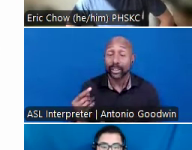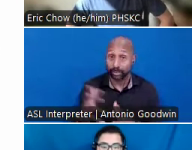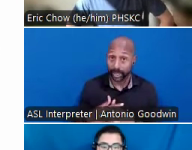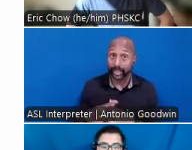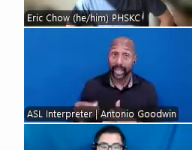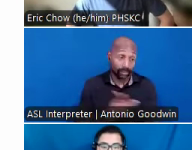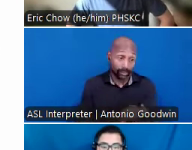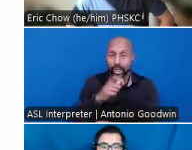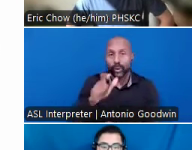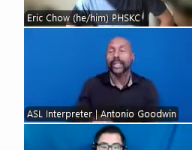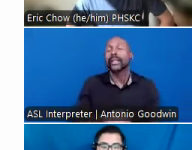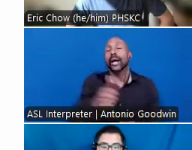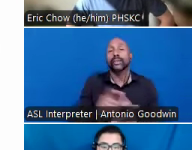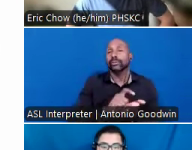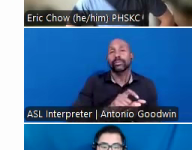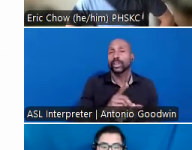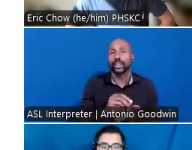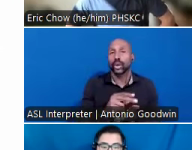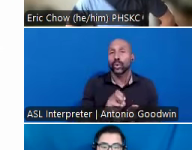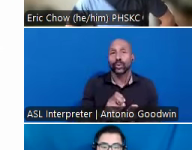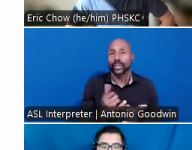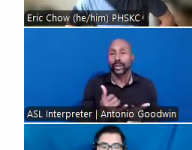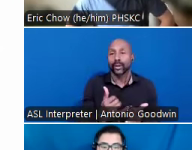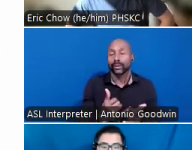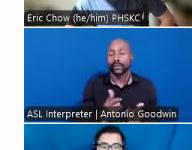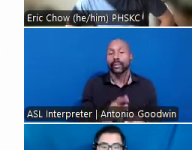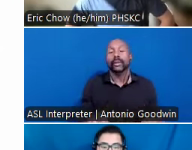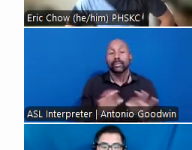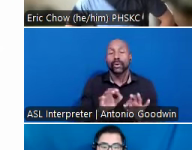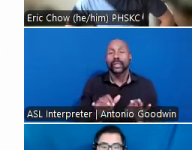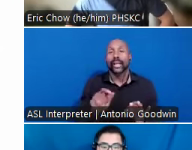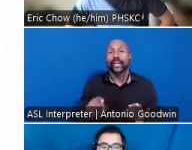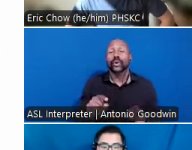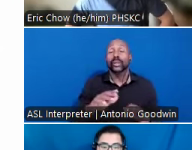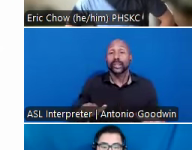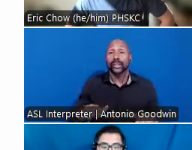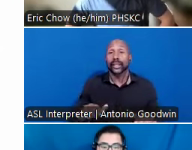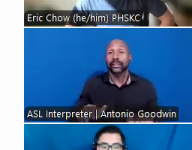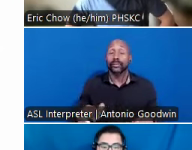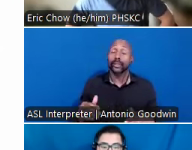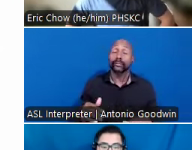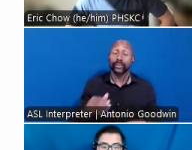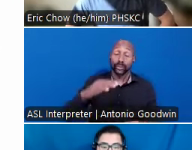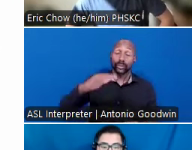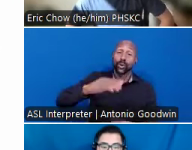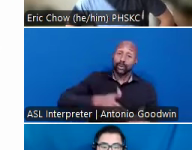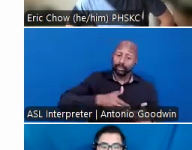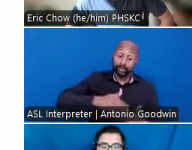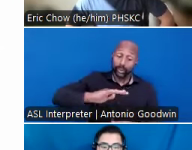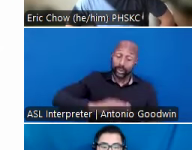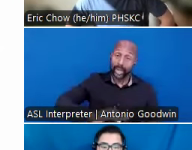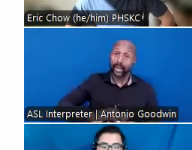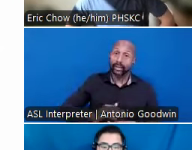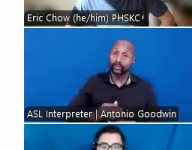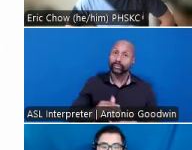But it is important to have your child immunized to protect them against RSV this season. Also, make sure to